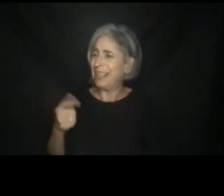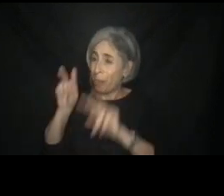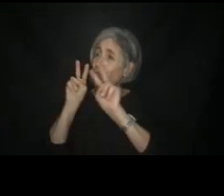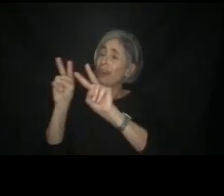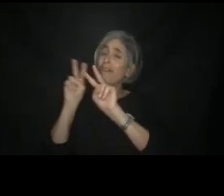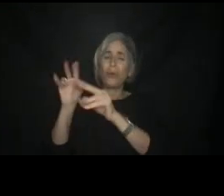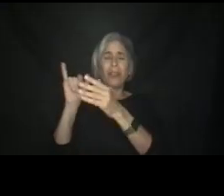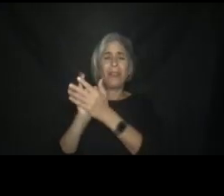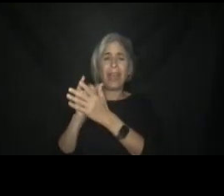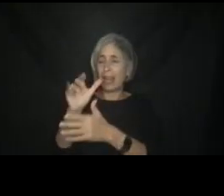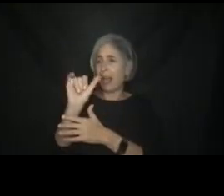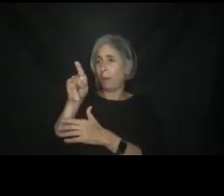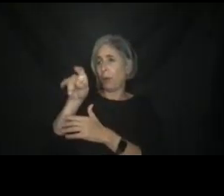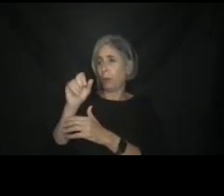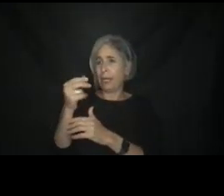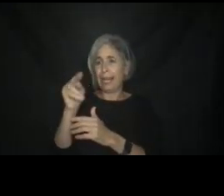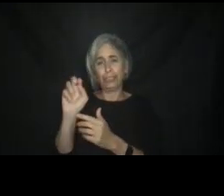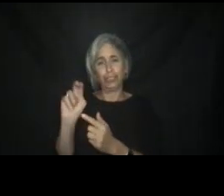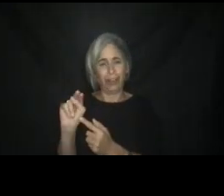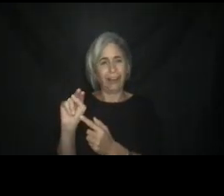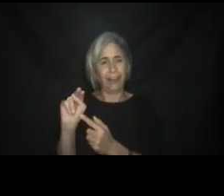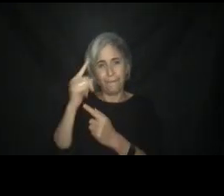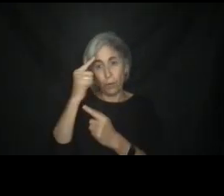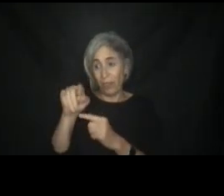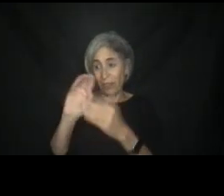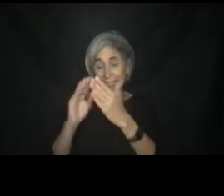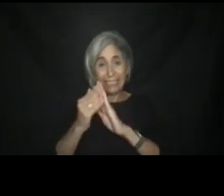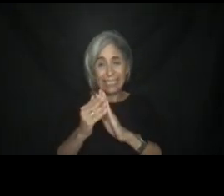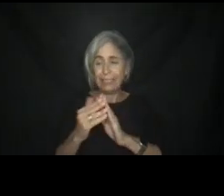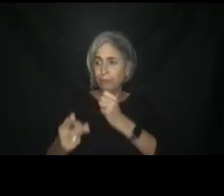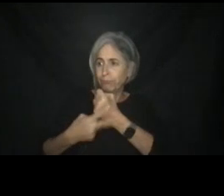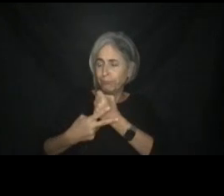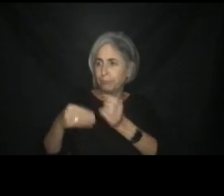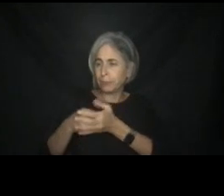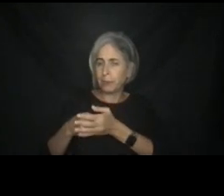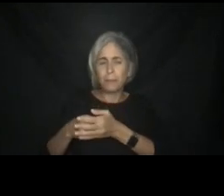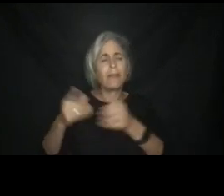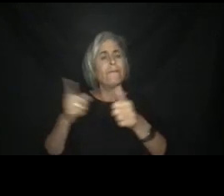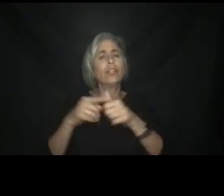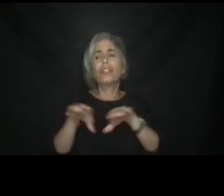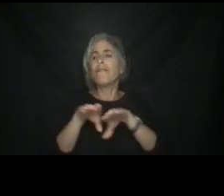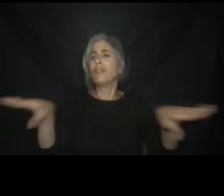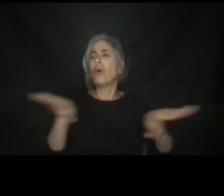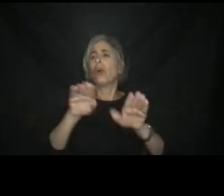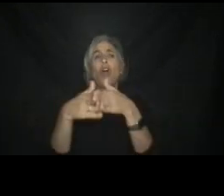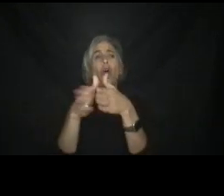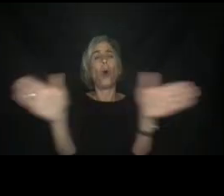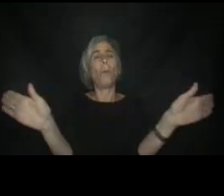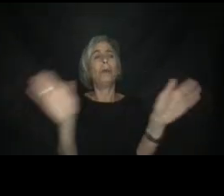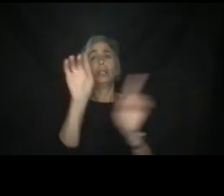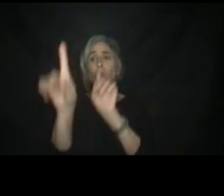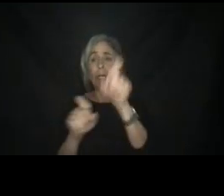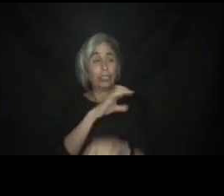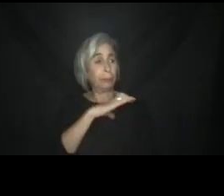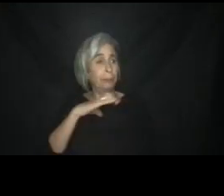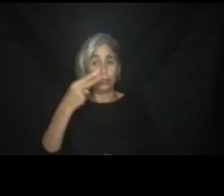that appropriations, hopefully for our city. Let me first open the floor to questions and comments by members of the commission. Commissioner